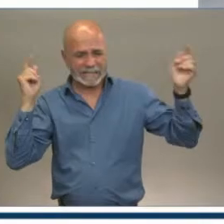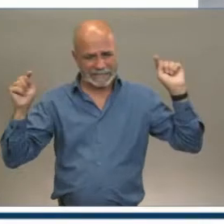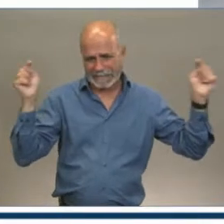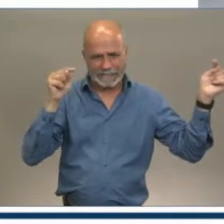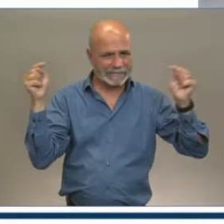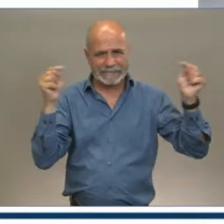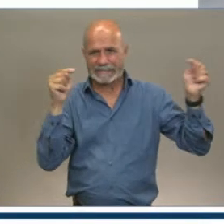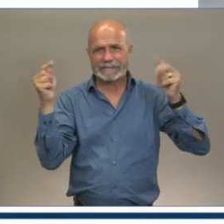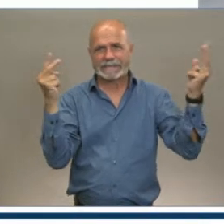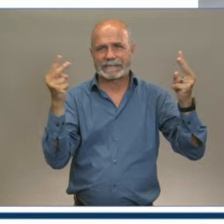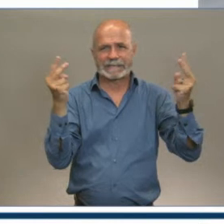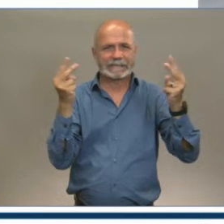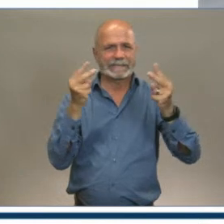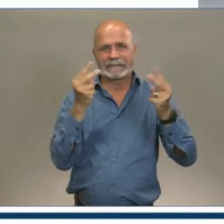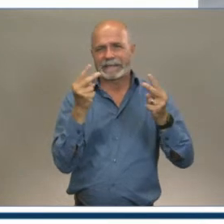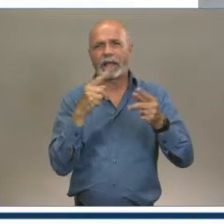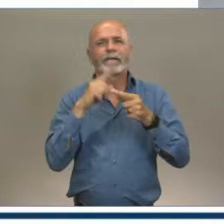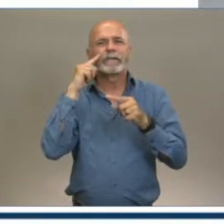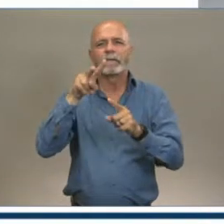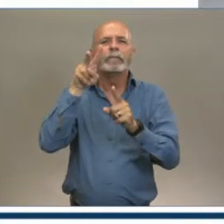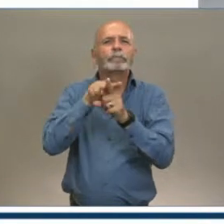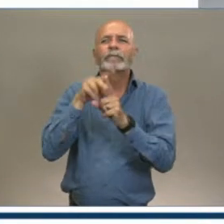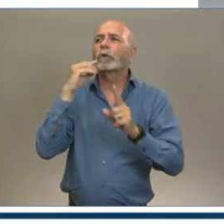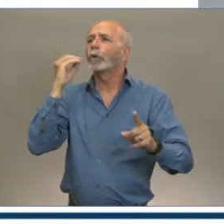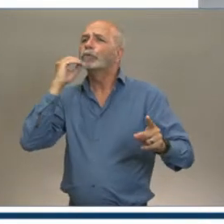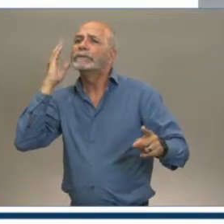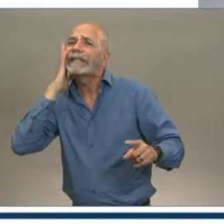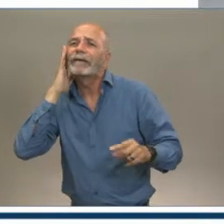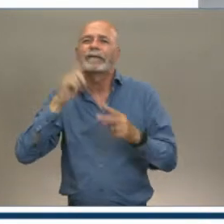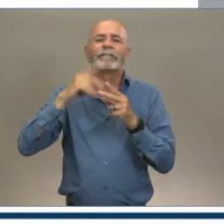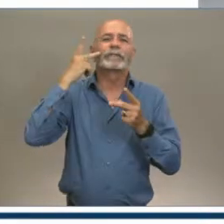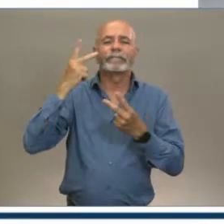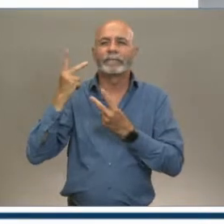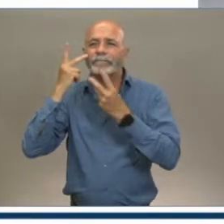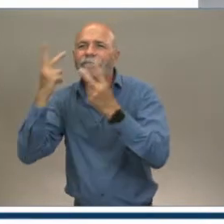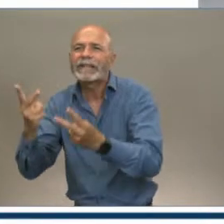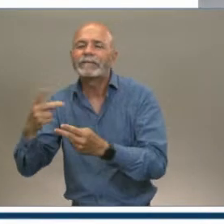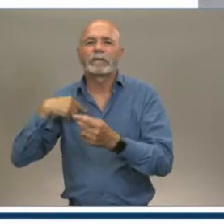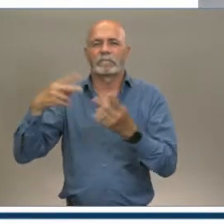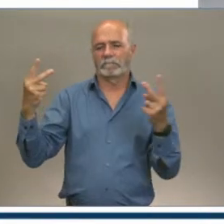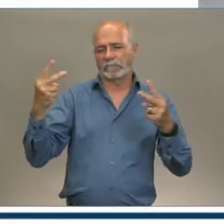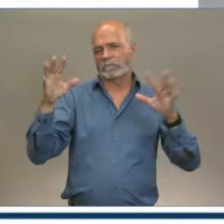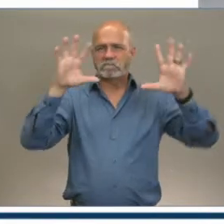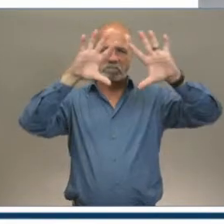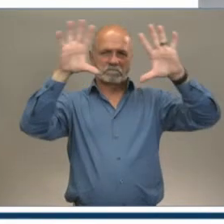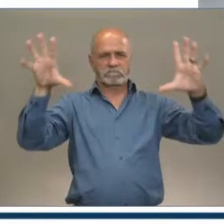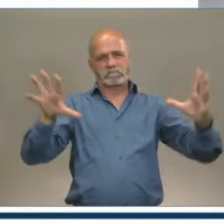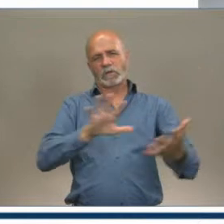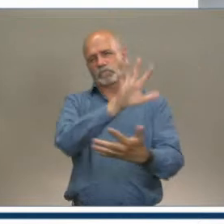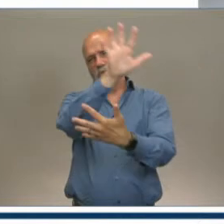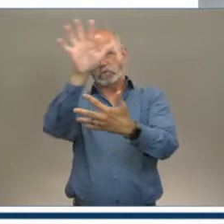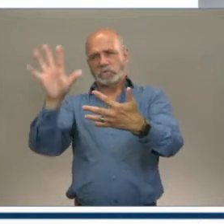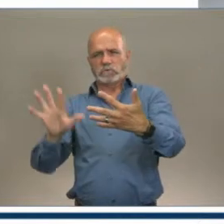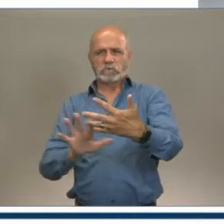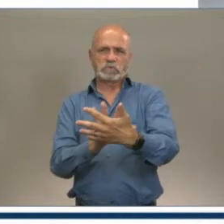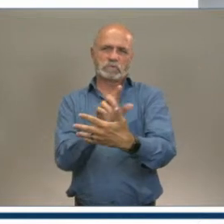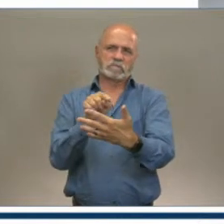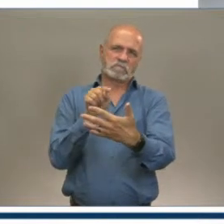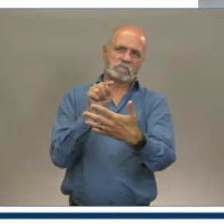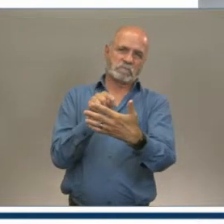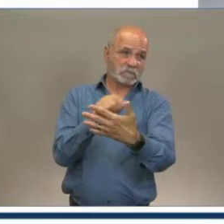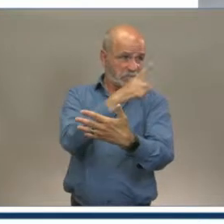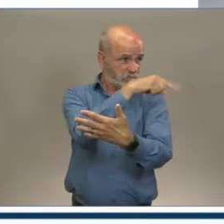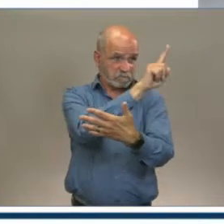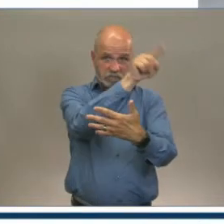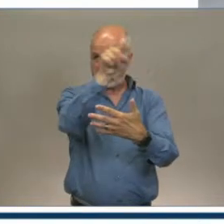trips, tourism, and families that want to reunite. So this is as close as we've been able to come with 3 provinces on the same